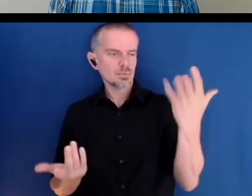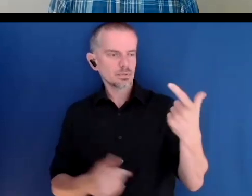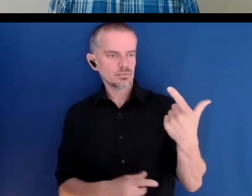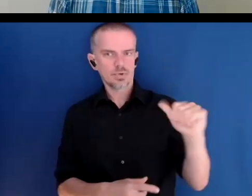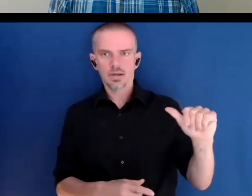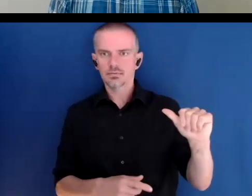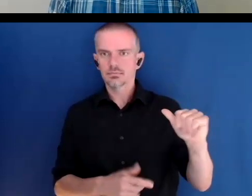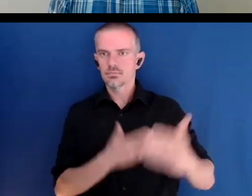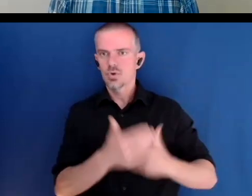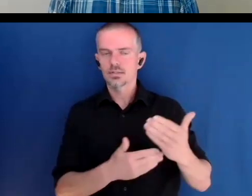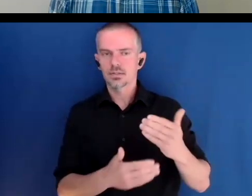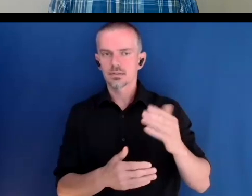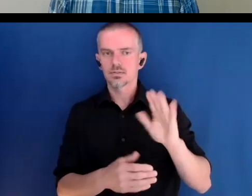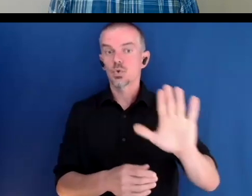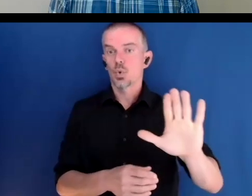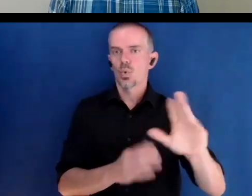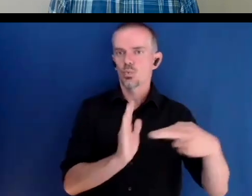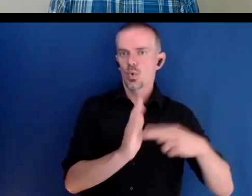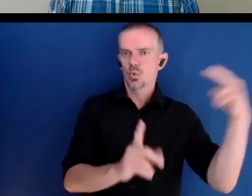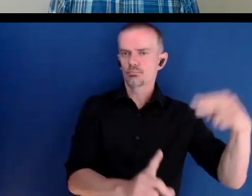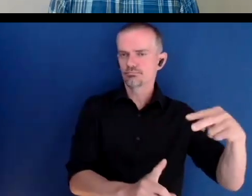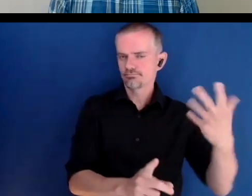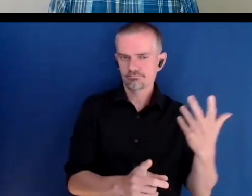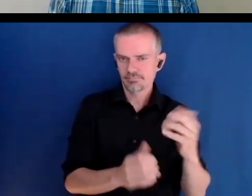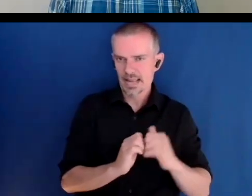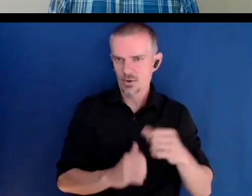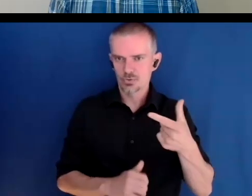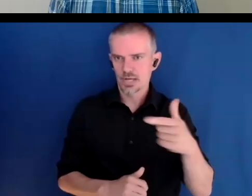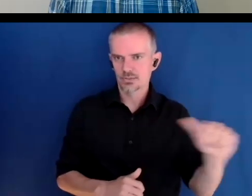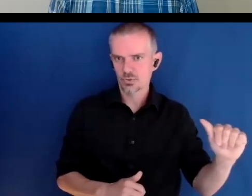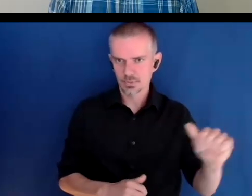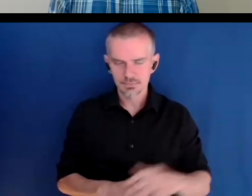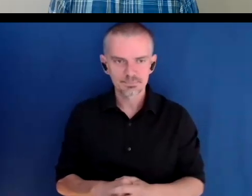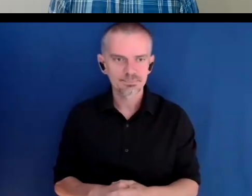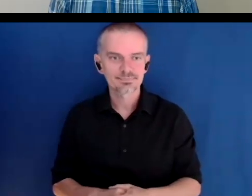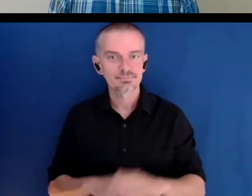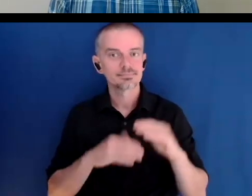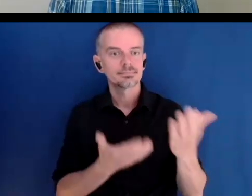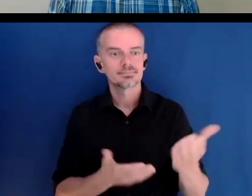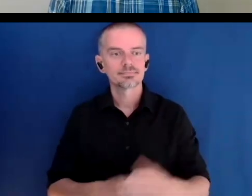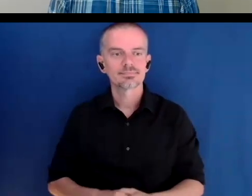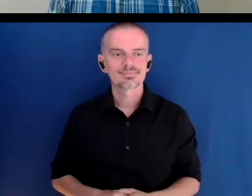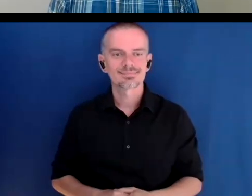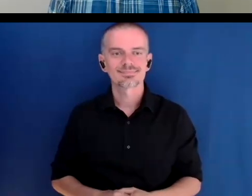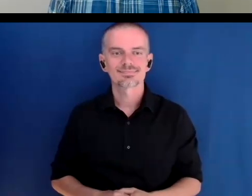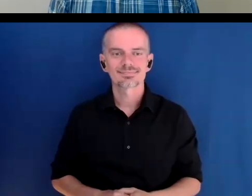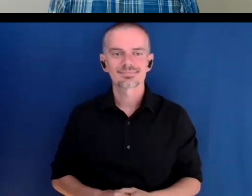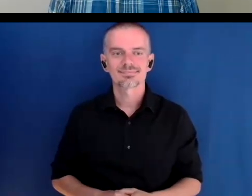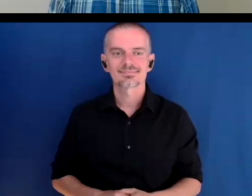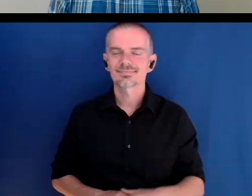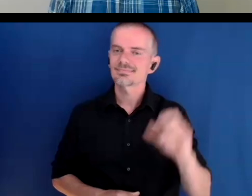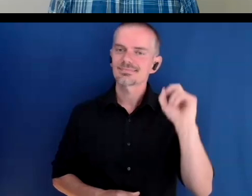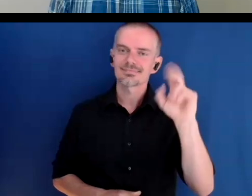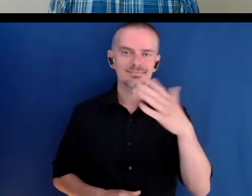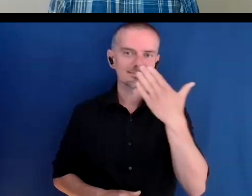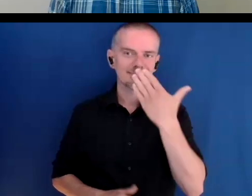looks like from your perspective. Turn it over to you. So Thank you